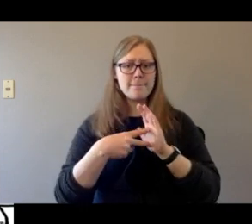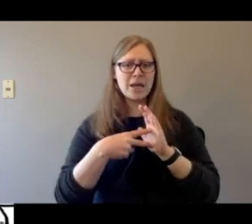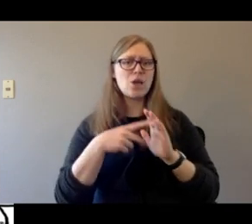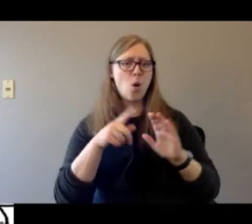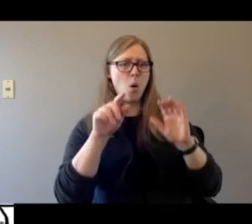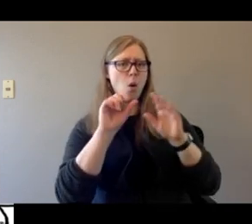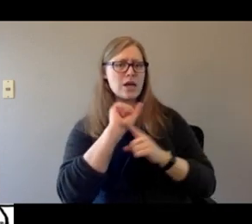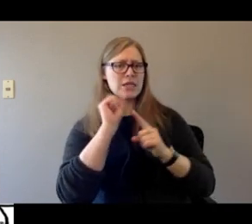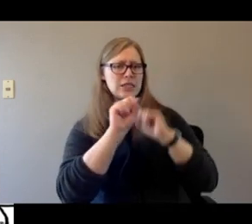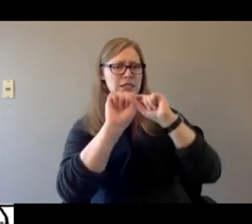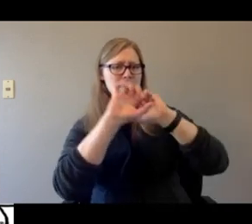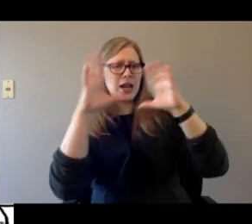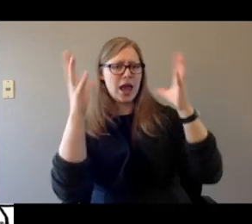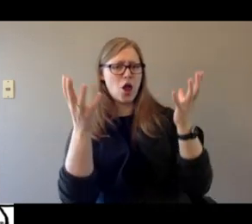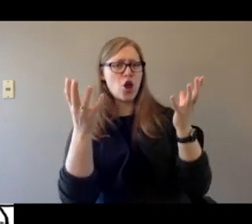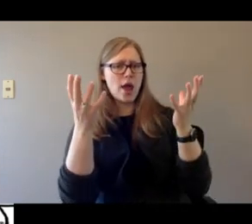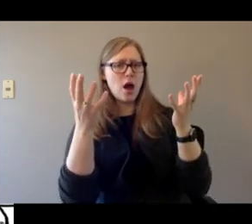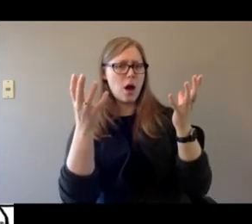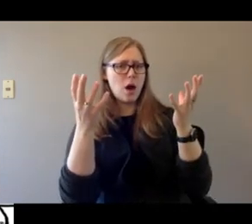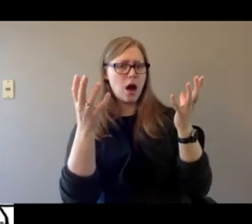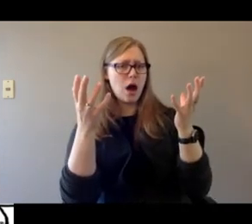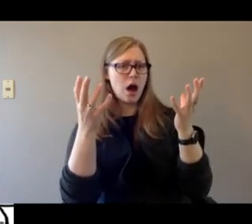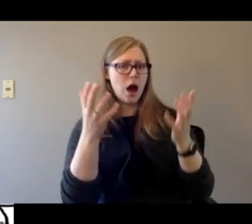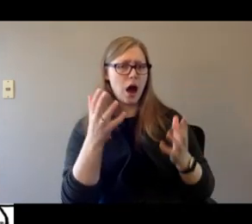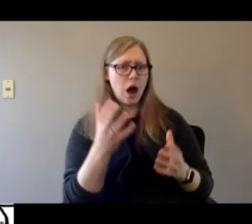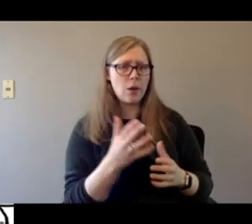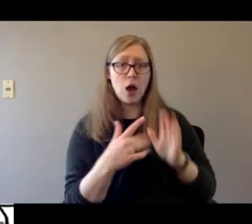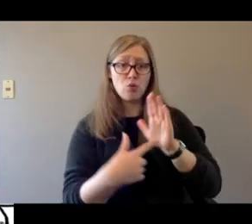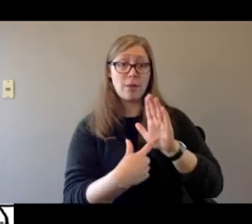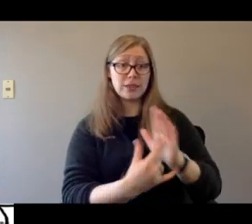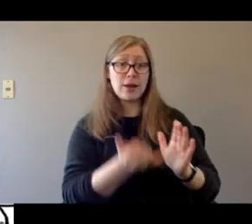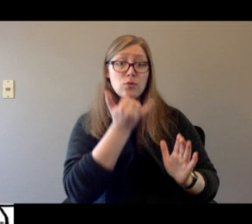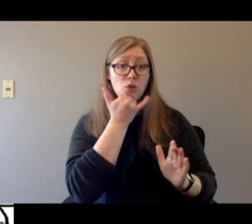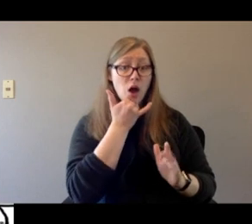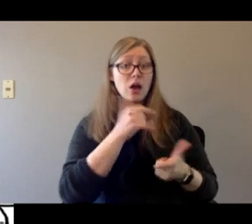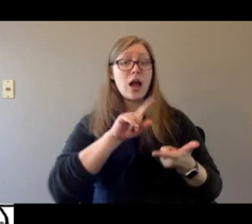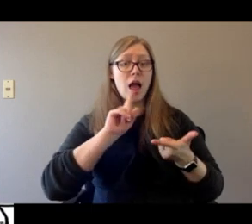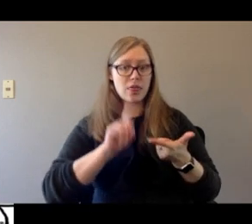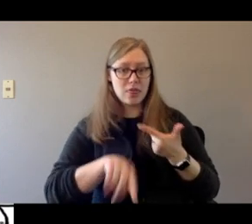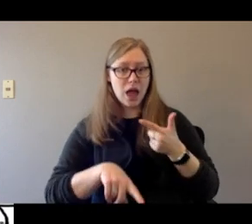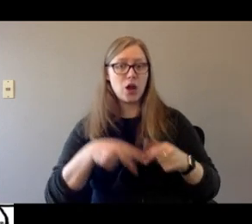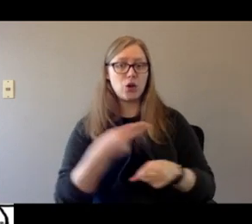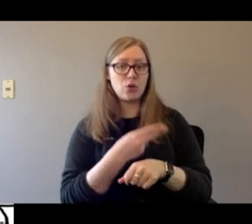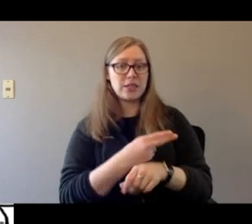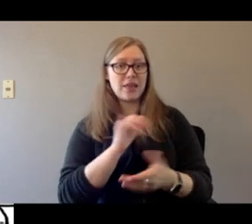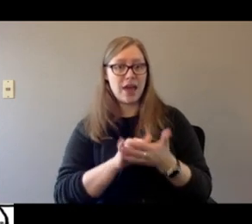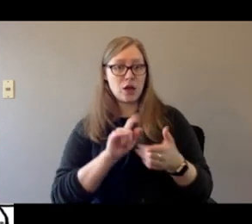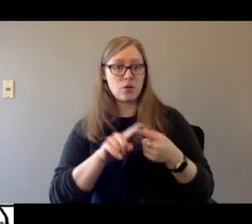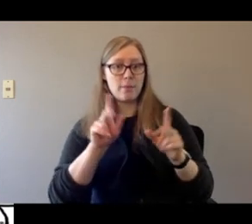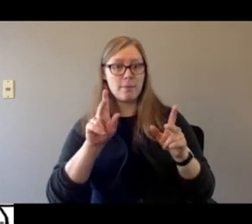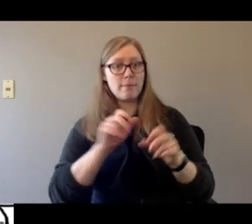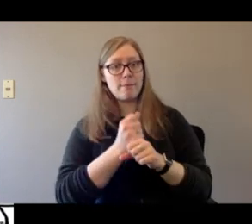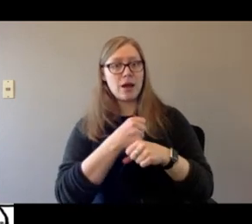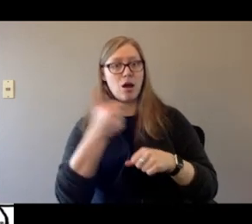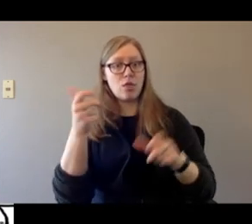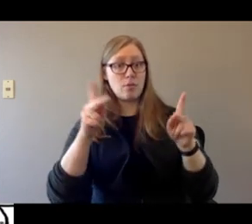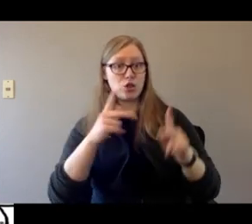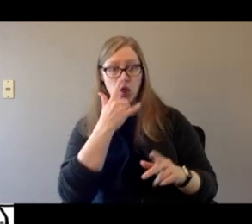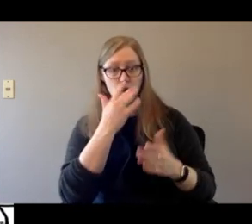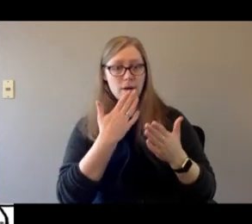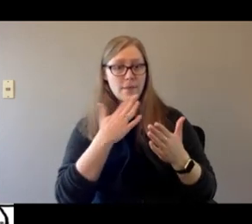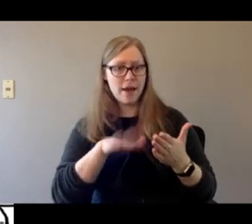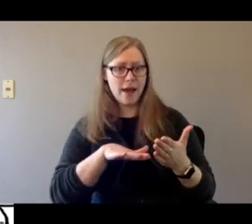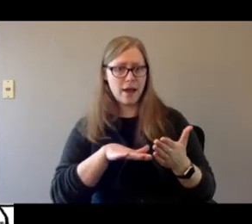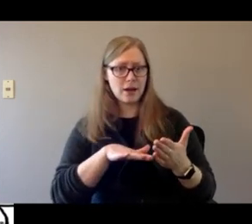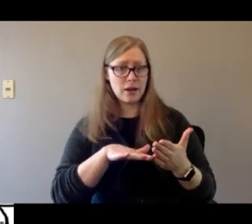look bad. Here's an example. You want to go to get burgers? Could we get pizza instead? What? So